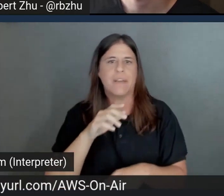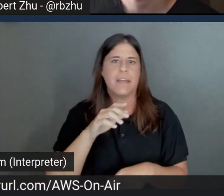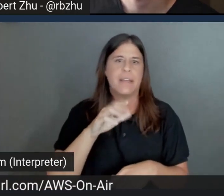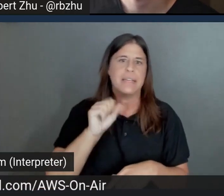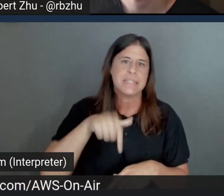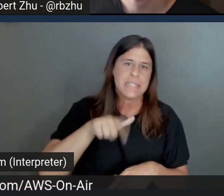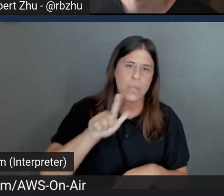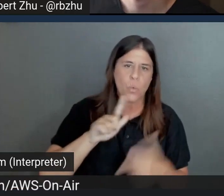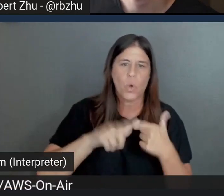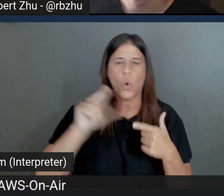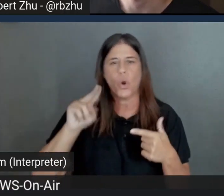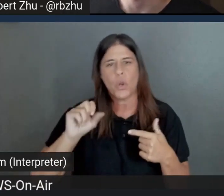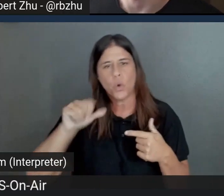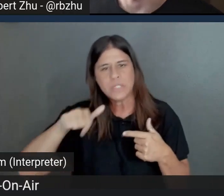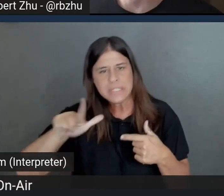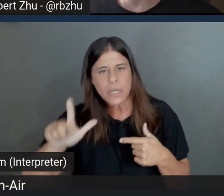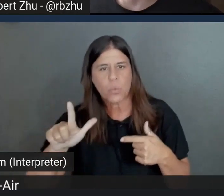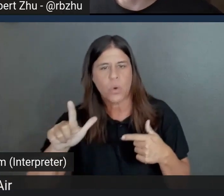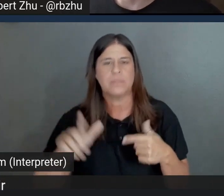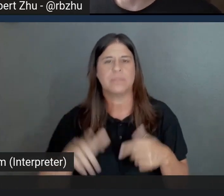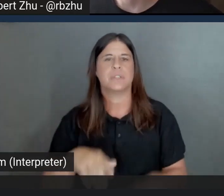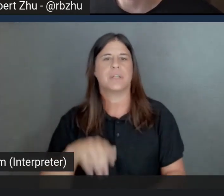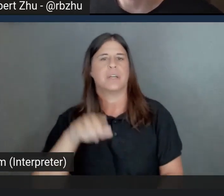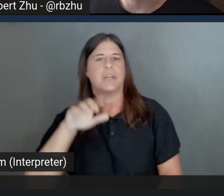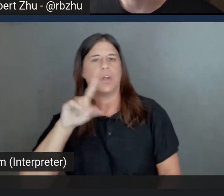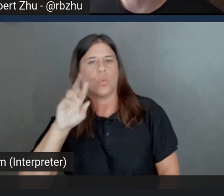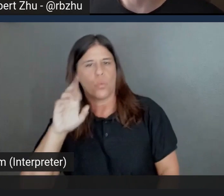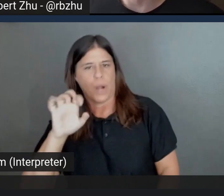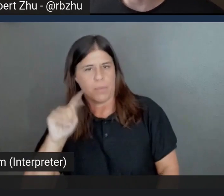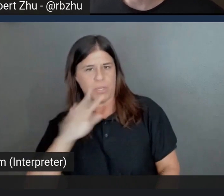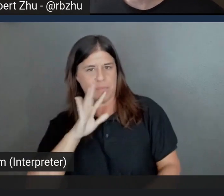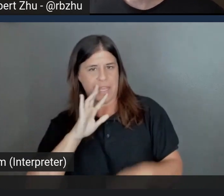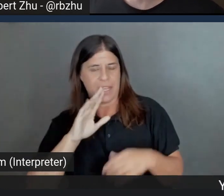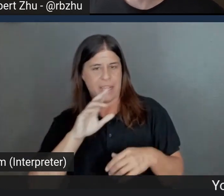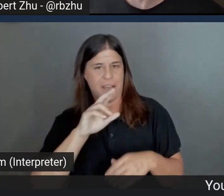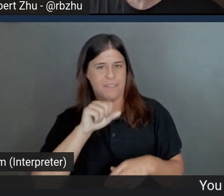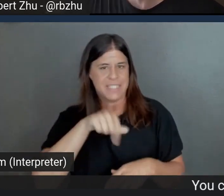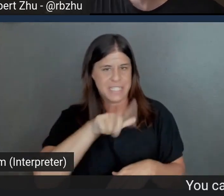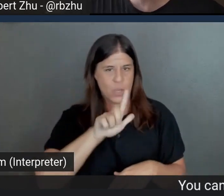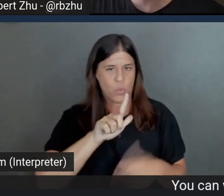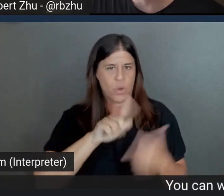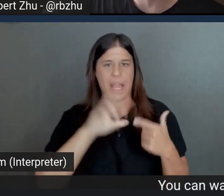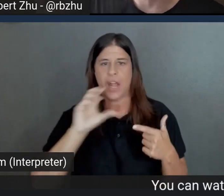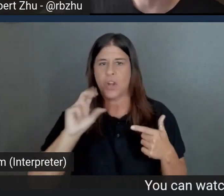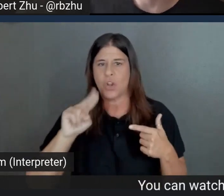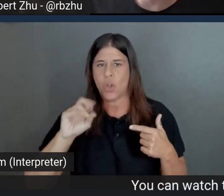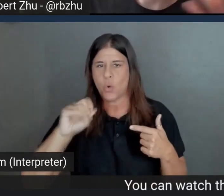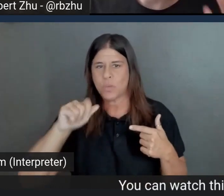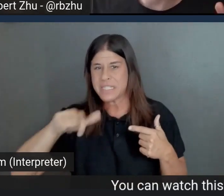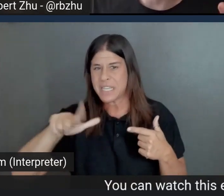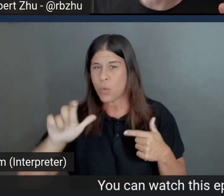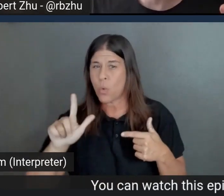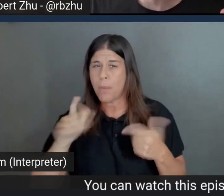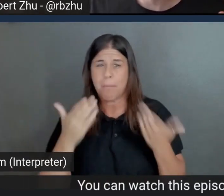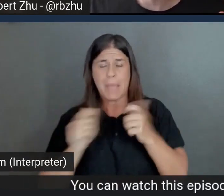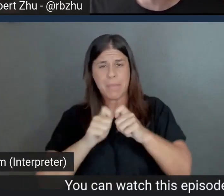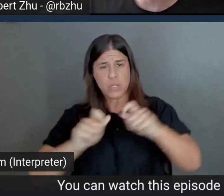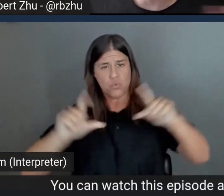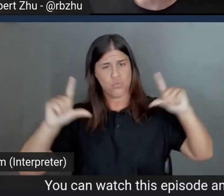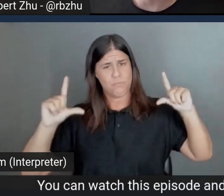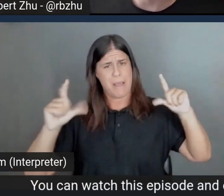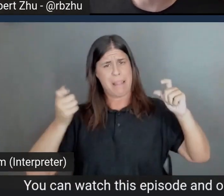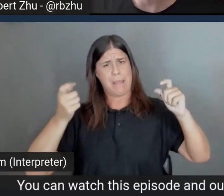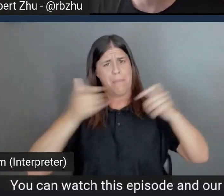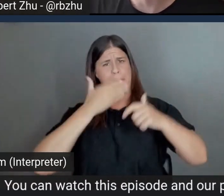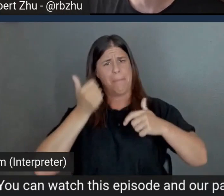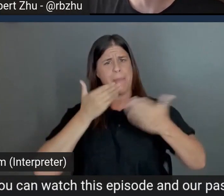there today. Speaking of SQL and NoSQL databases, Dave, I think it might be a good idea to kind of zoom out a bit and talk generally